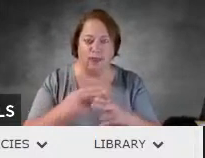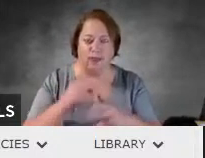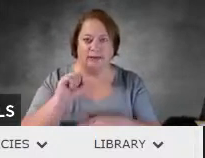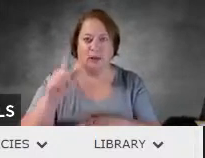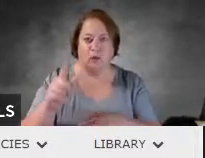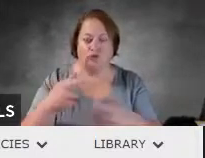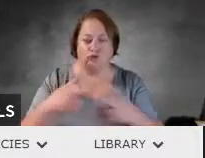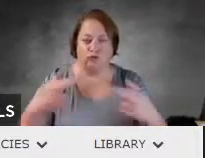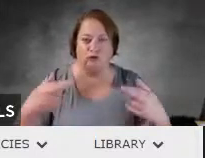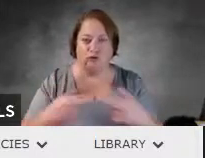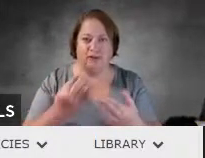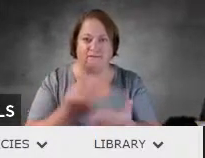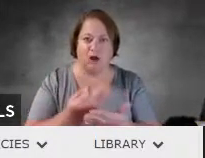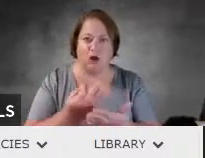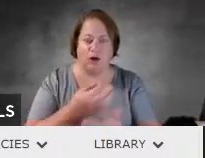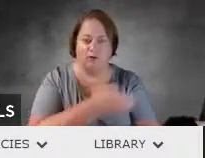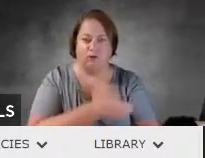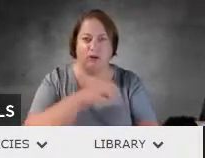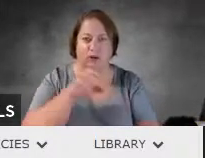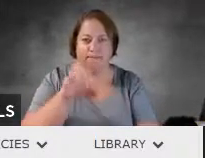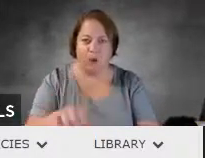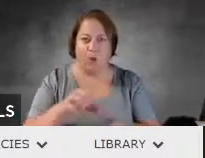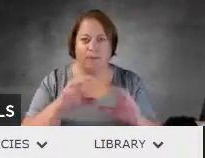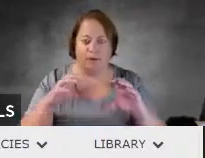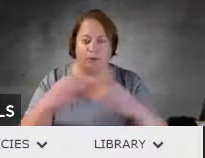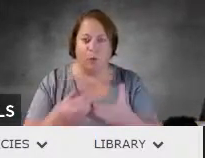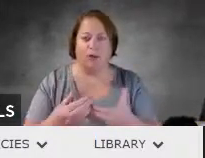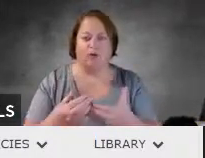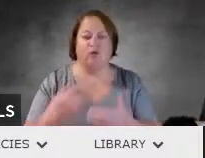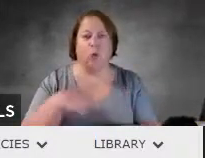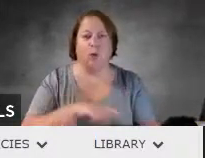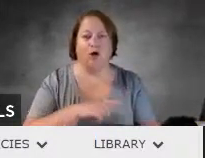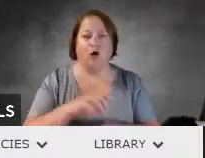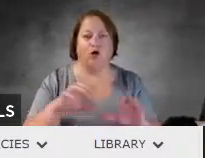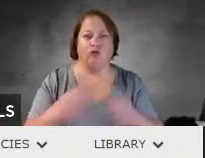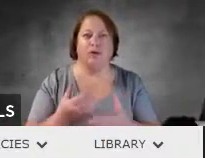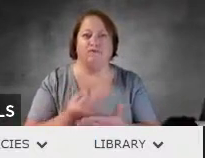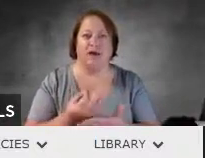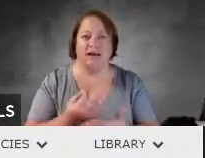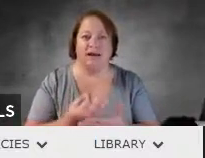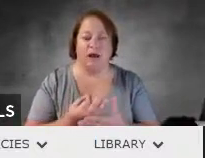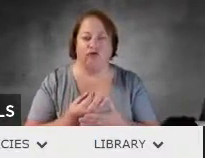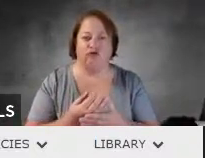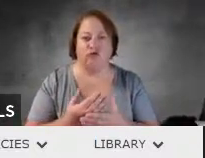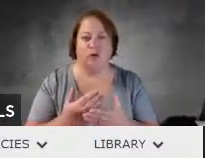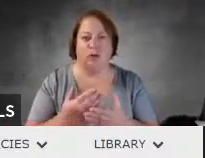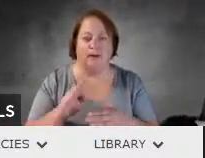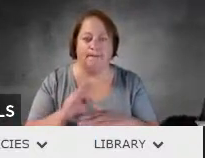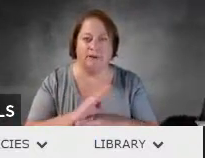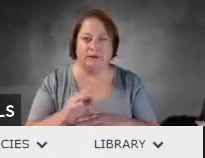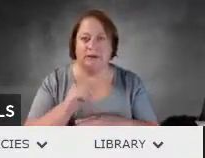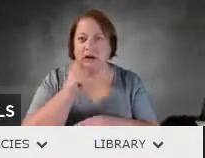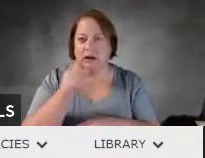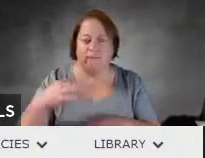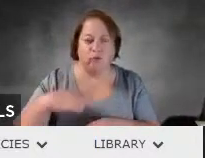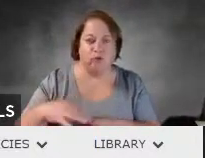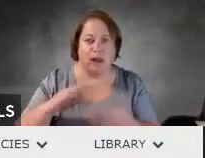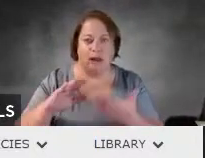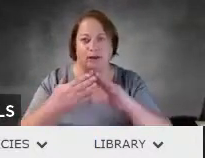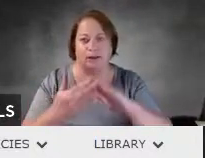Regional Financial Empowerment Coalition. And we are a group of financial institutions, not-for-profits,